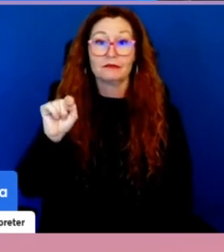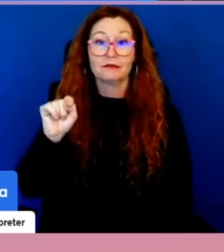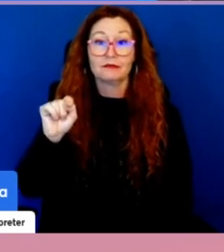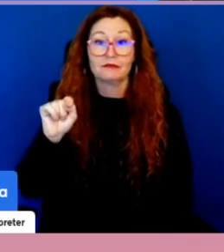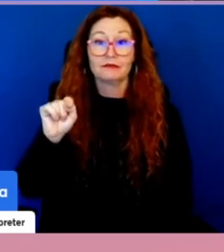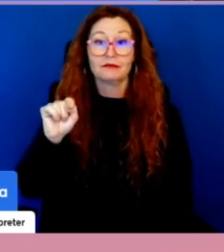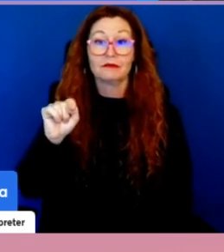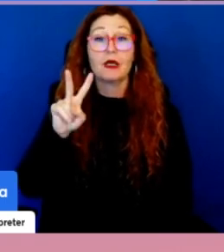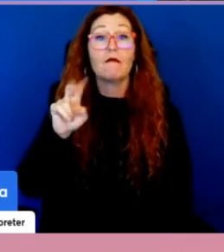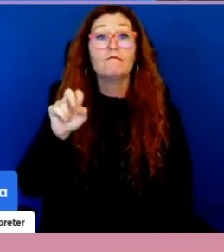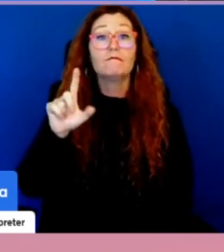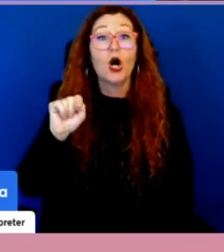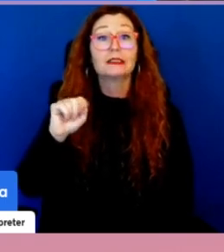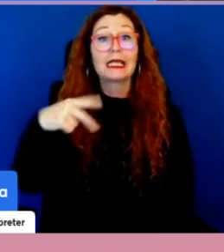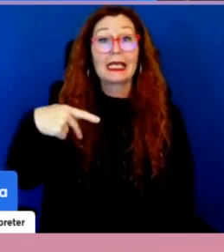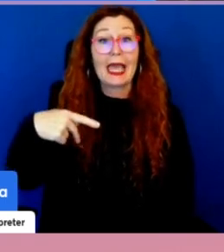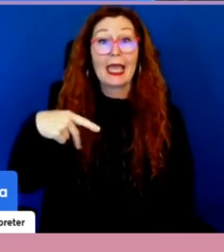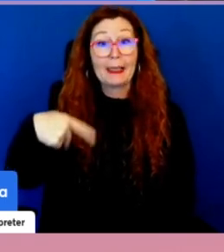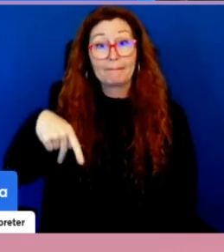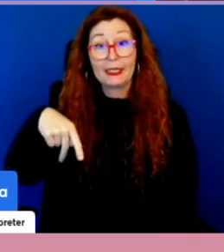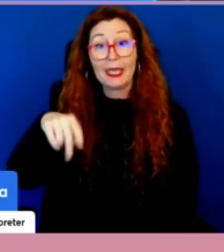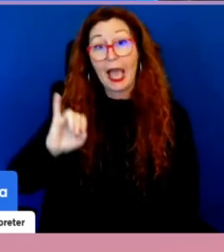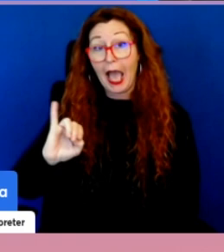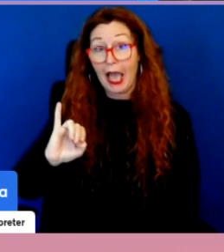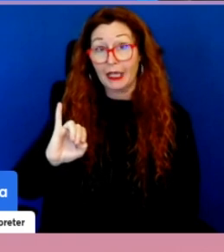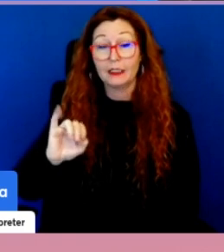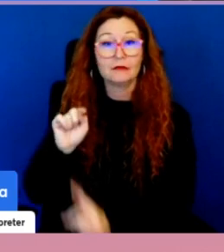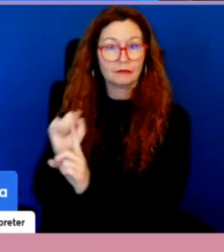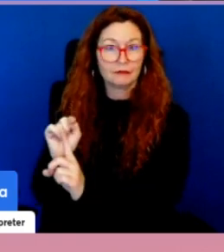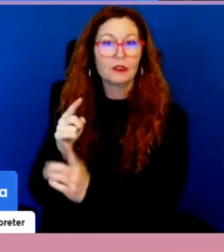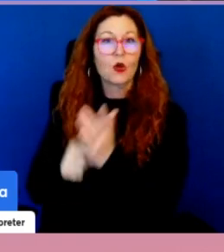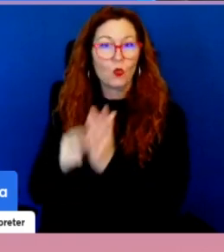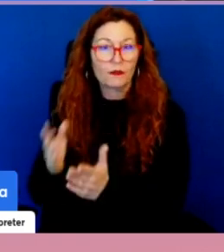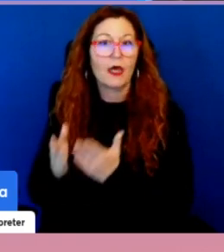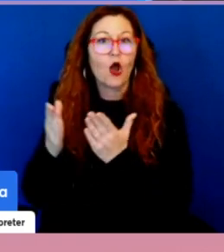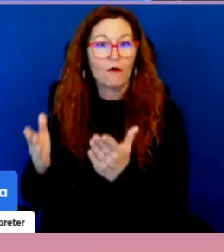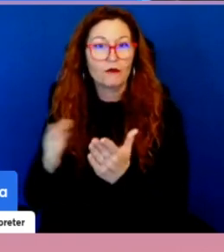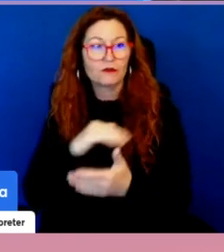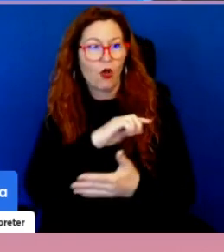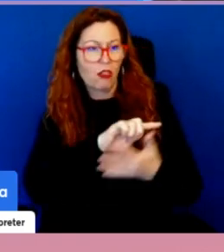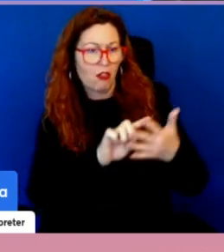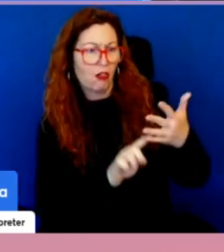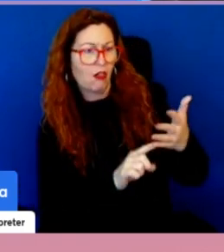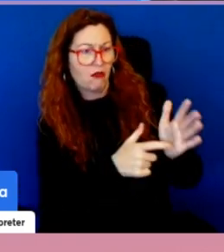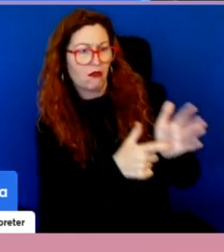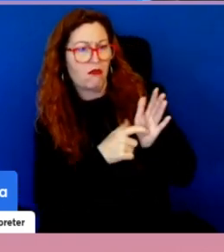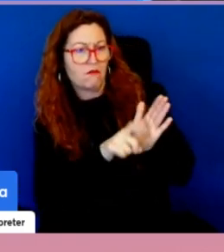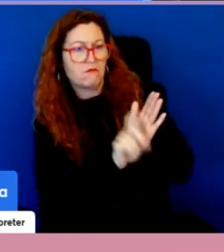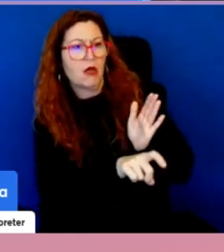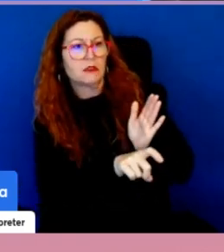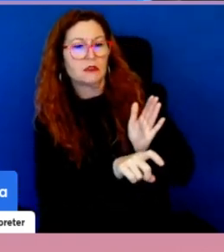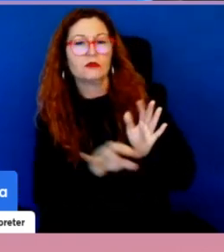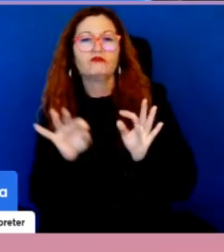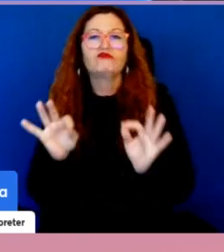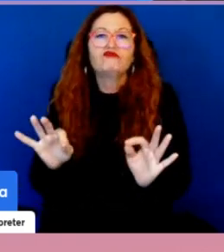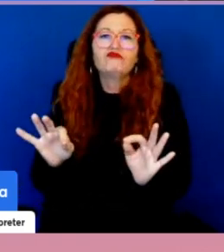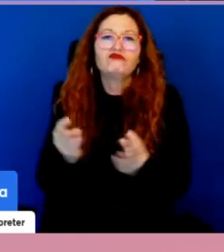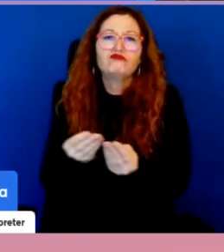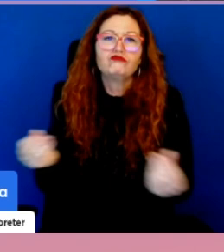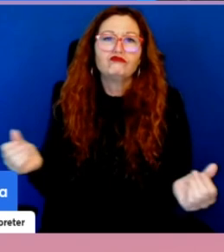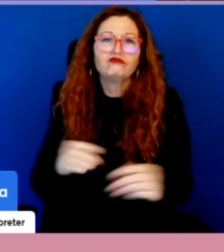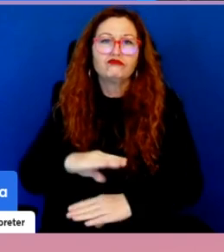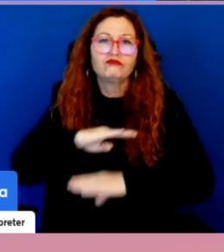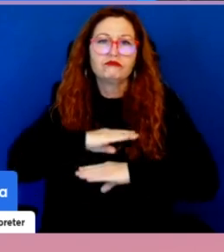PKI engine and what that offers to satisfy some of those security controls and concerns we were talking about.